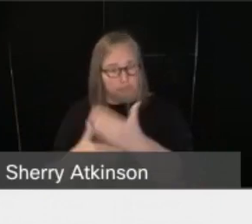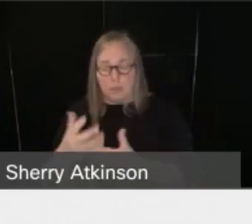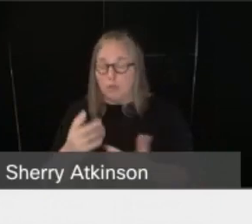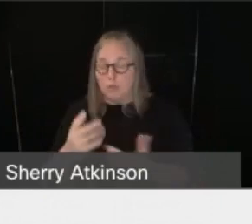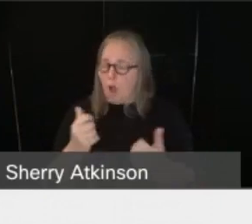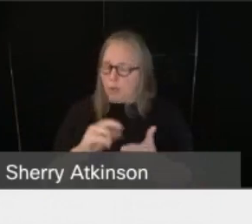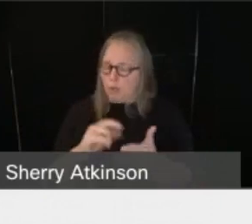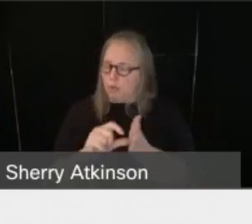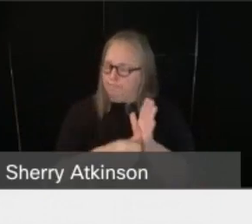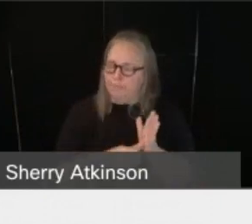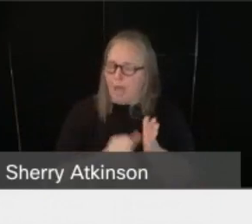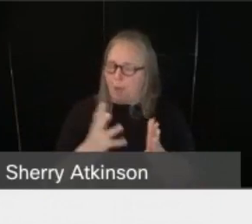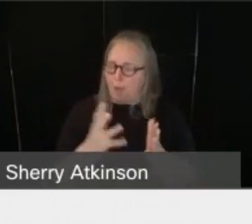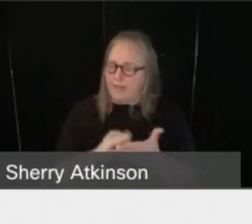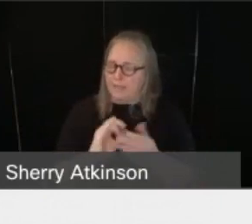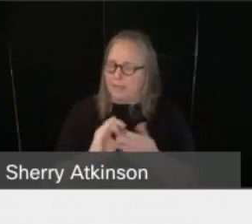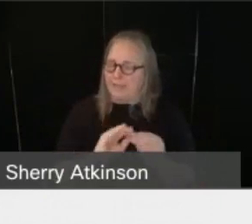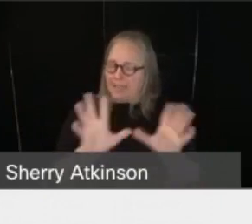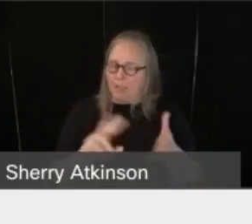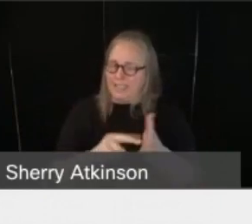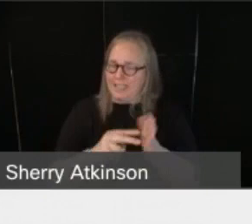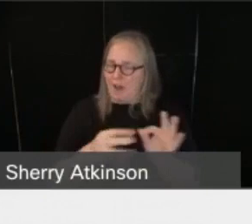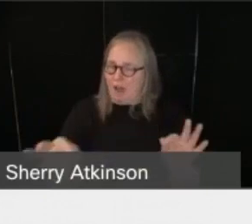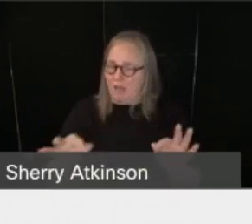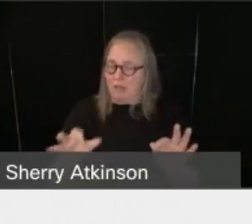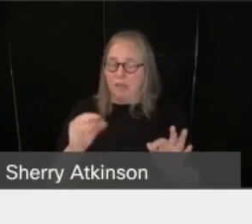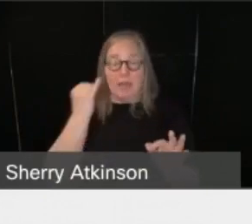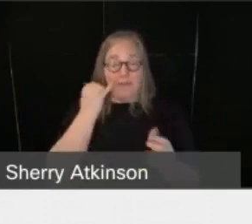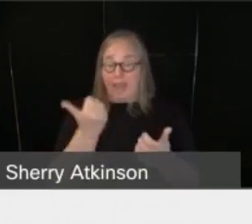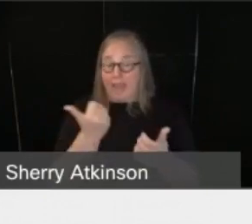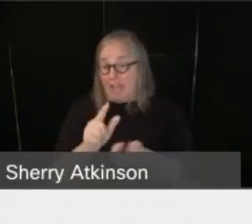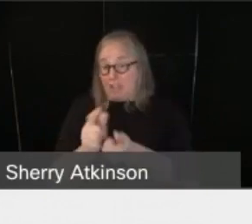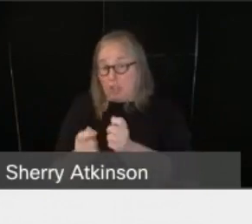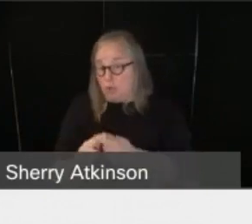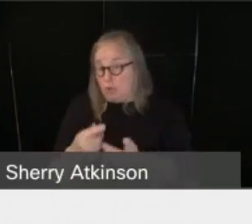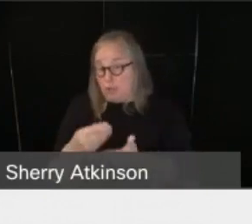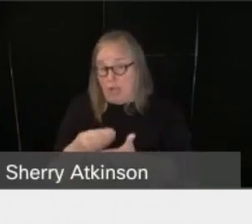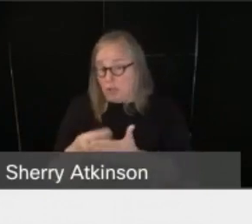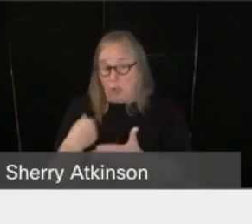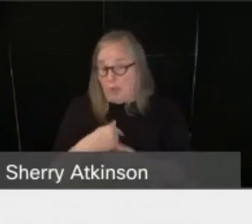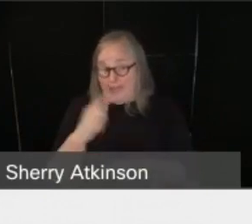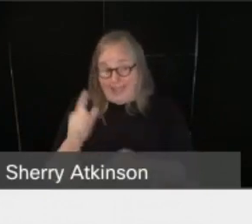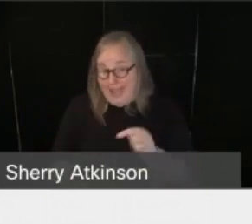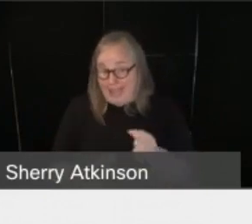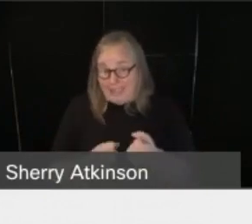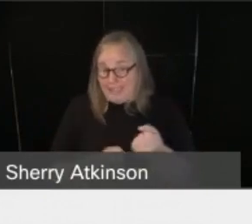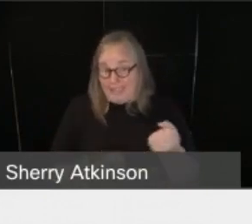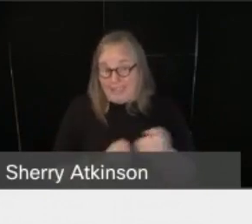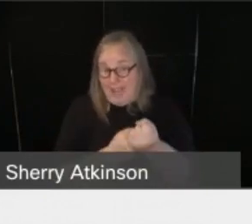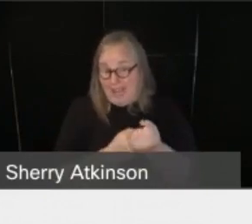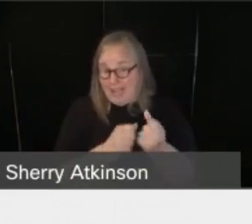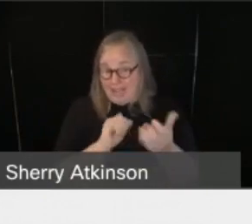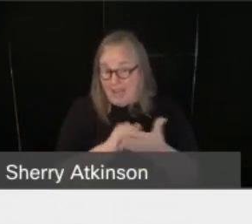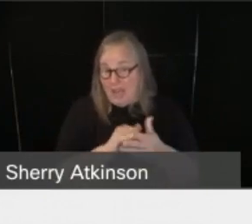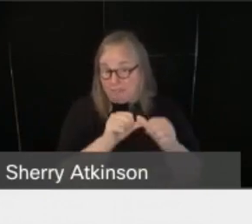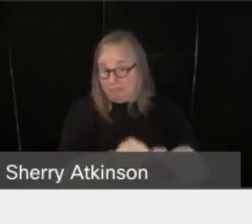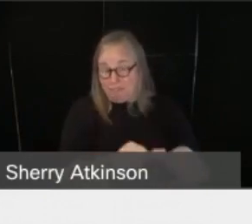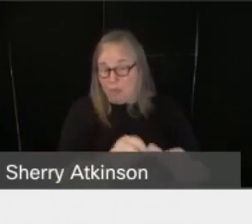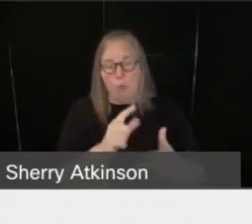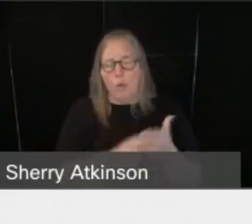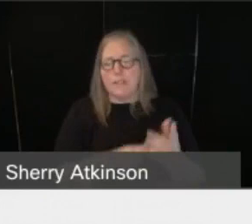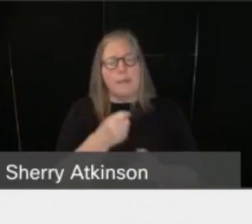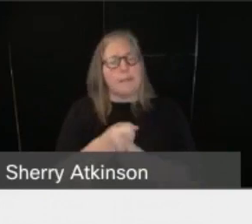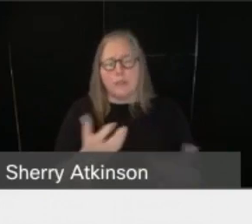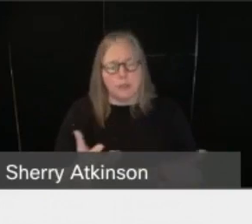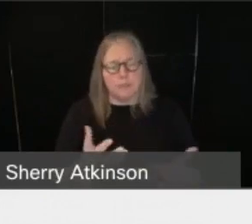clearly defined. And if there's any adjustments to the dollars that we just can't sustain this, what the implications are with that. I also want to use